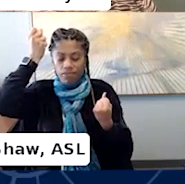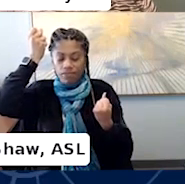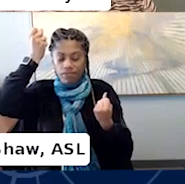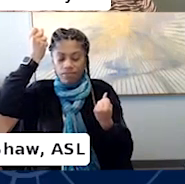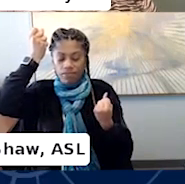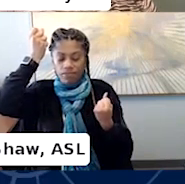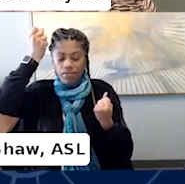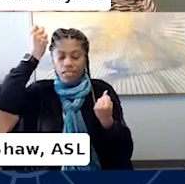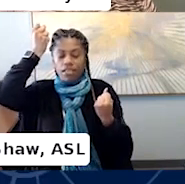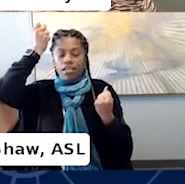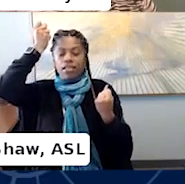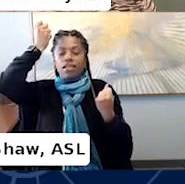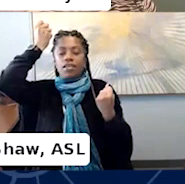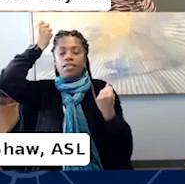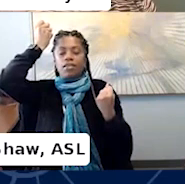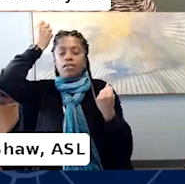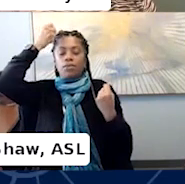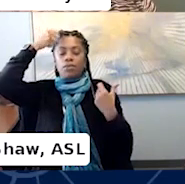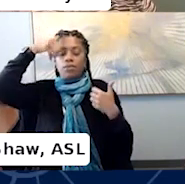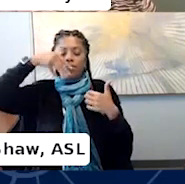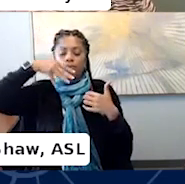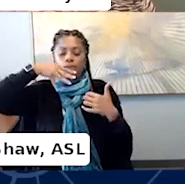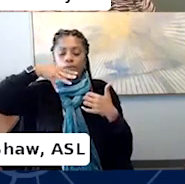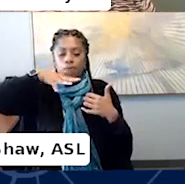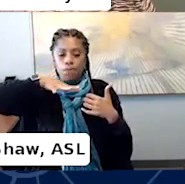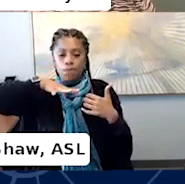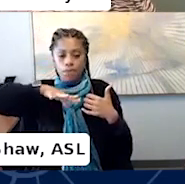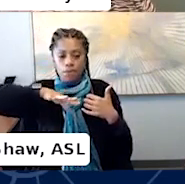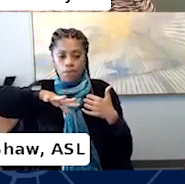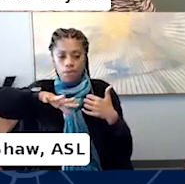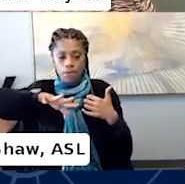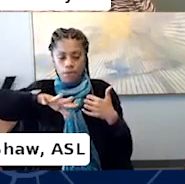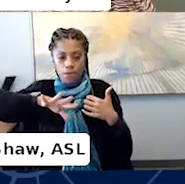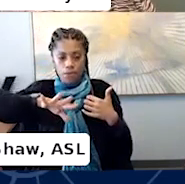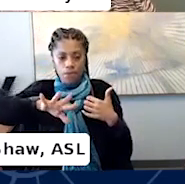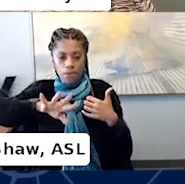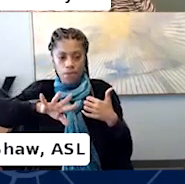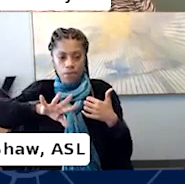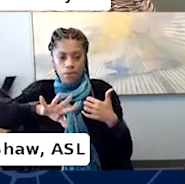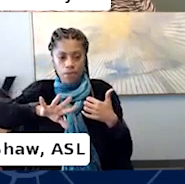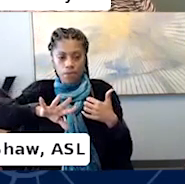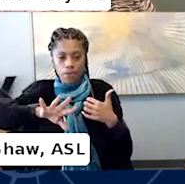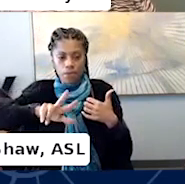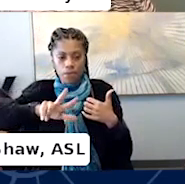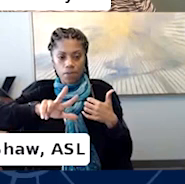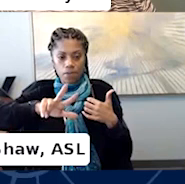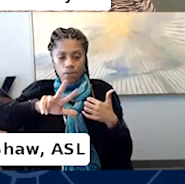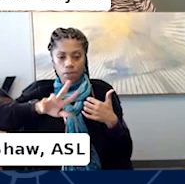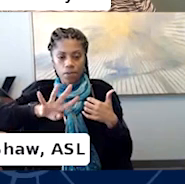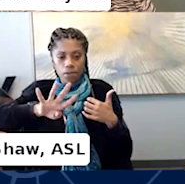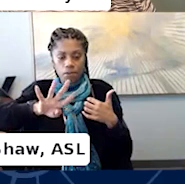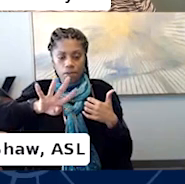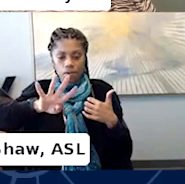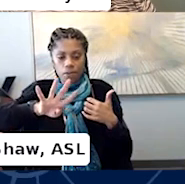And a deep exhale through our mouths. 1, 2, 3,